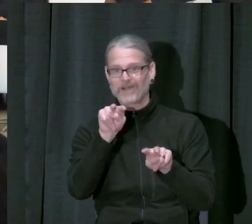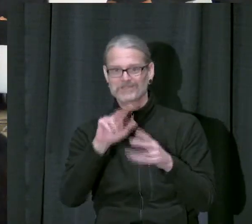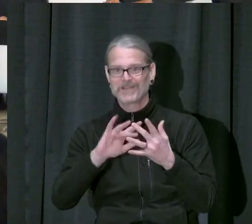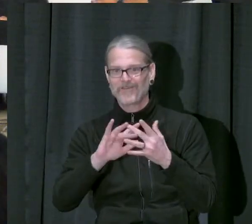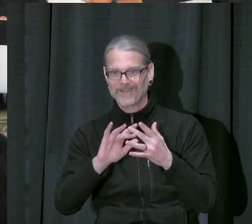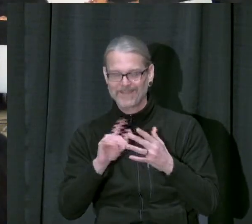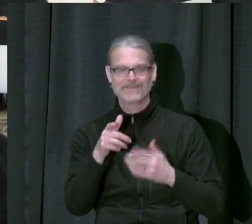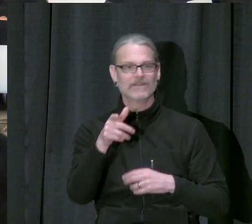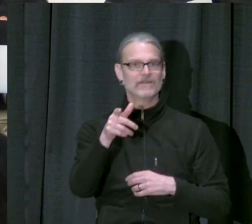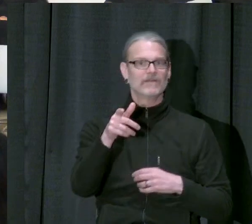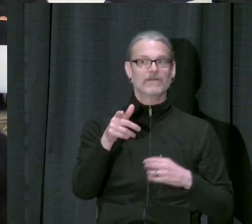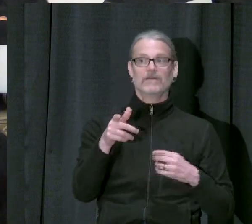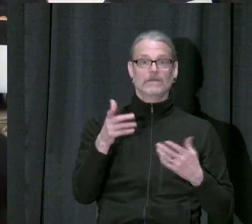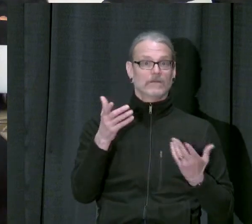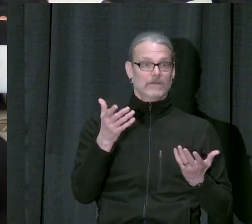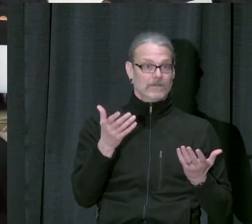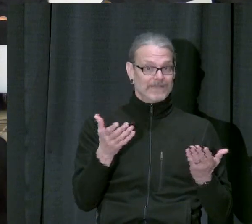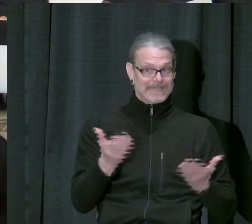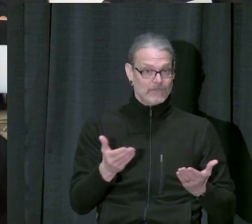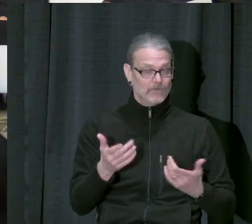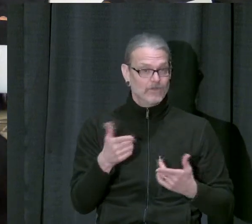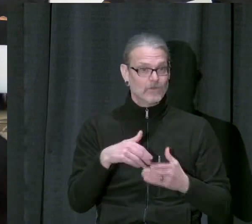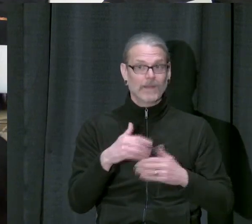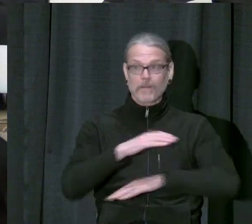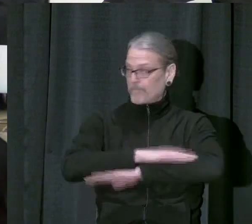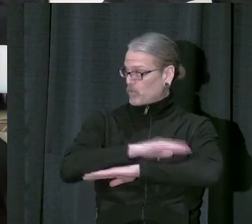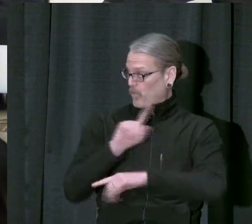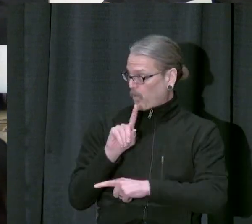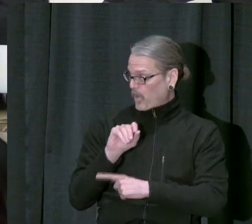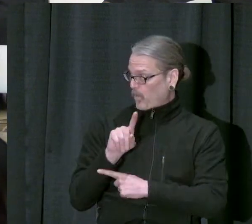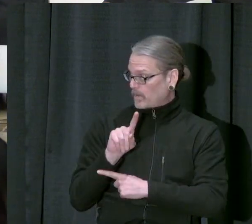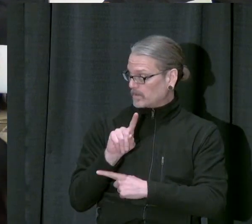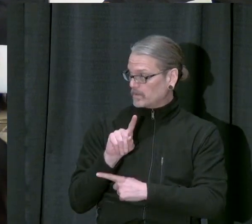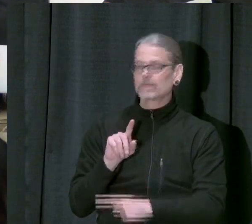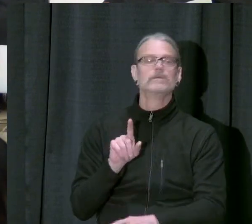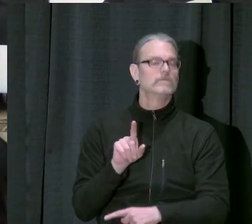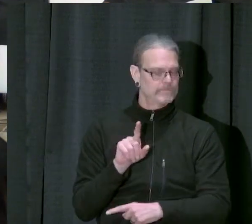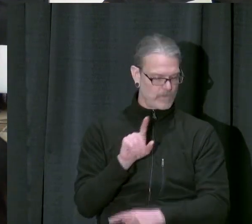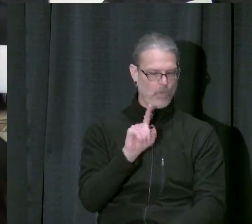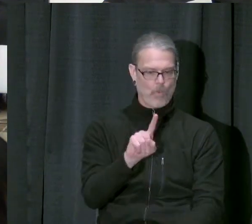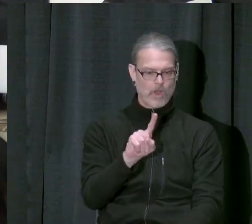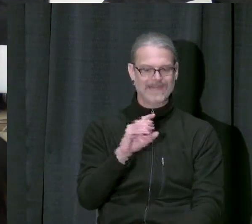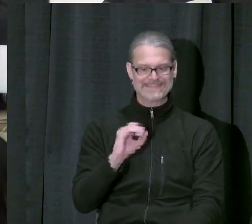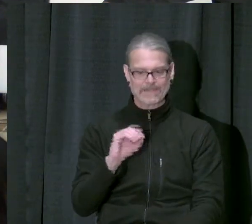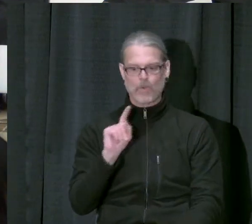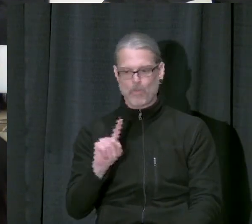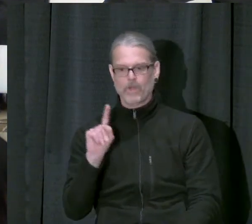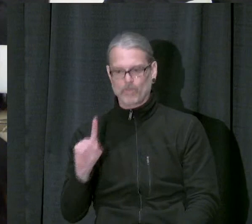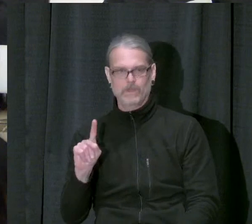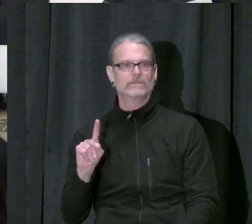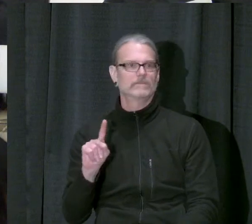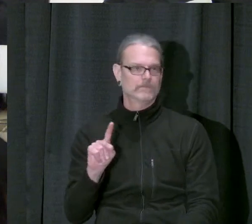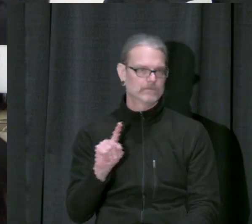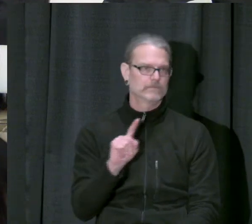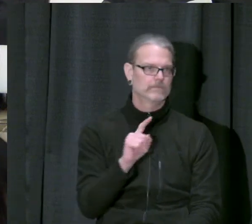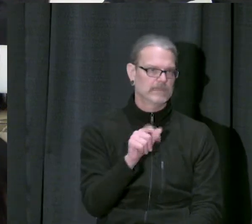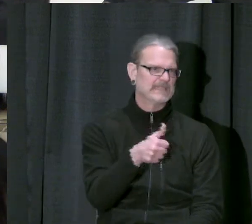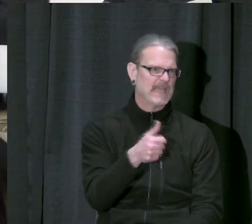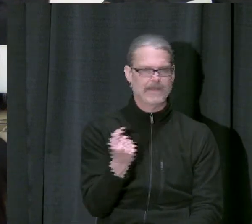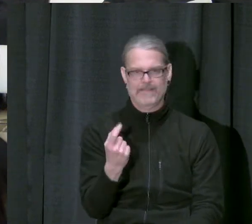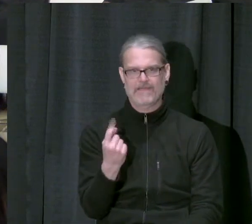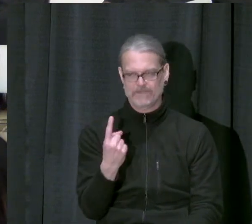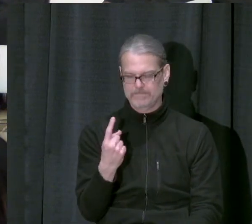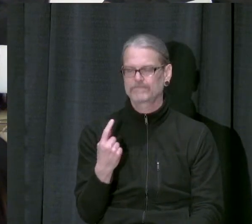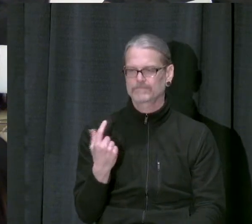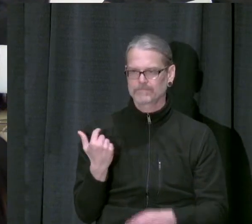so you're here, you're in booth 101. Did I hear that correctly? 1011. 1011. Yeah, okay, 1011. Yeah.